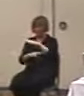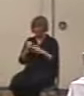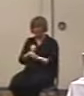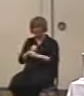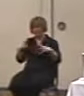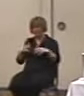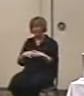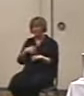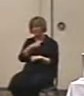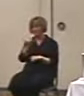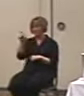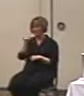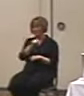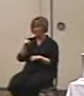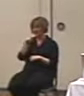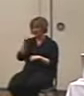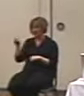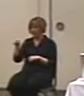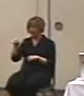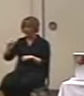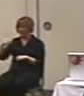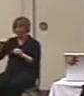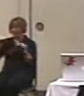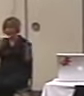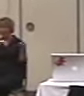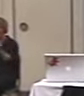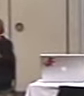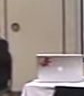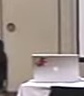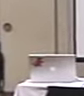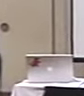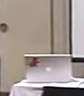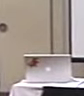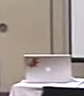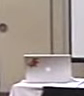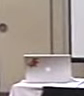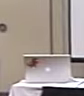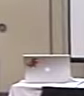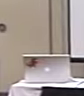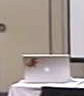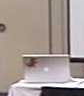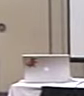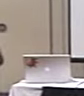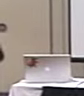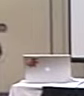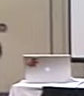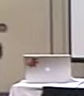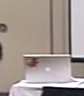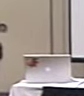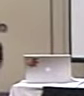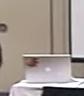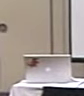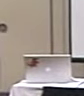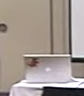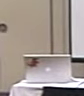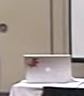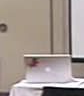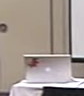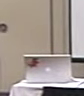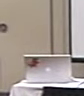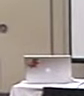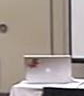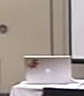this arrow and twist it in another direction where it ends up on Punishment Town instead of Reinforcementville. So yeah, rev